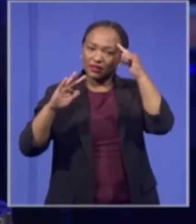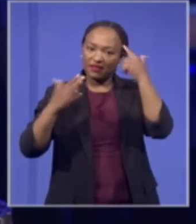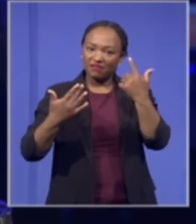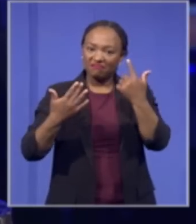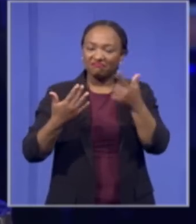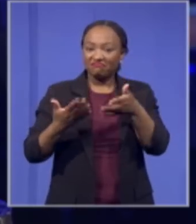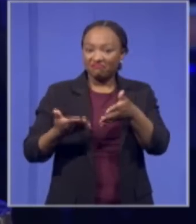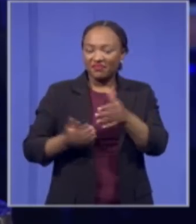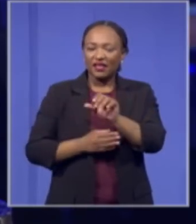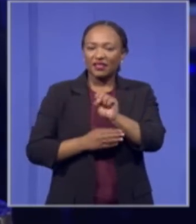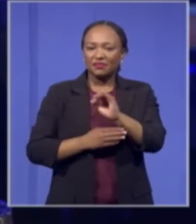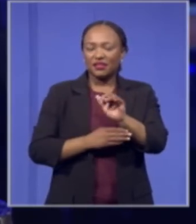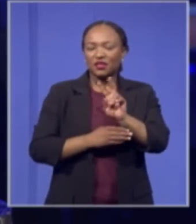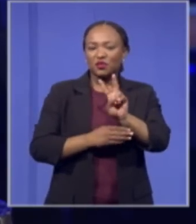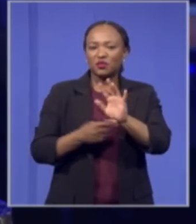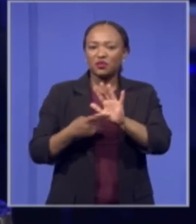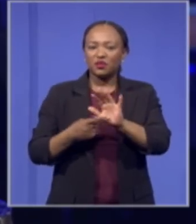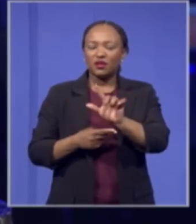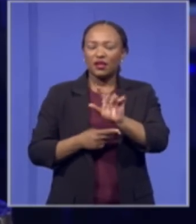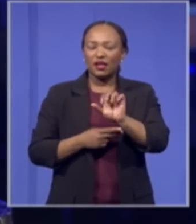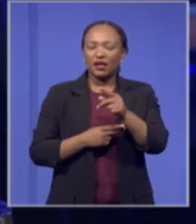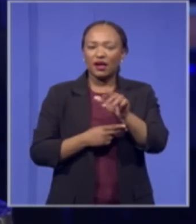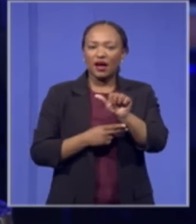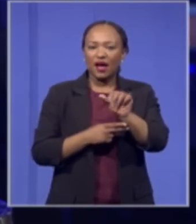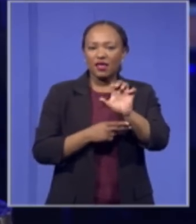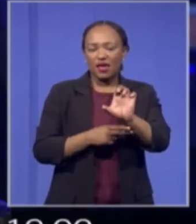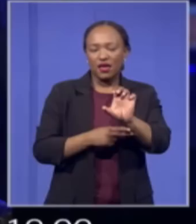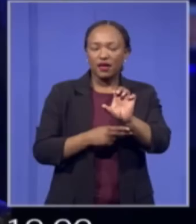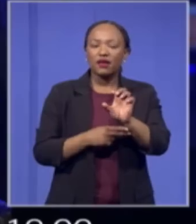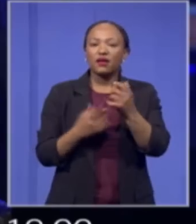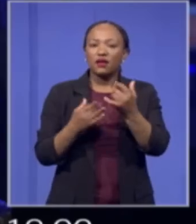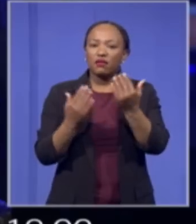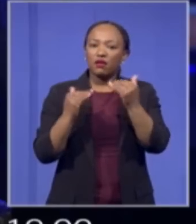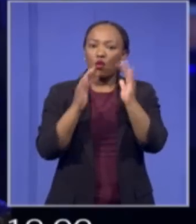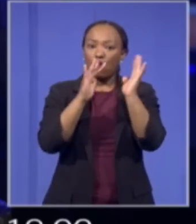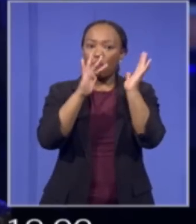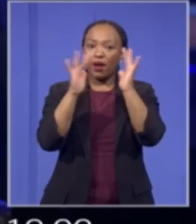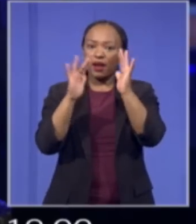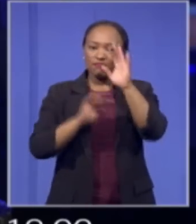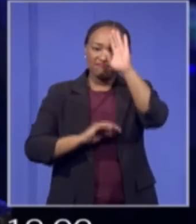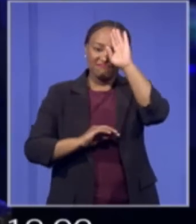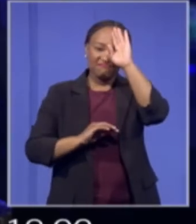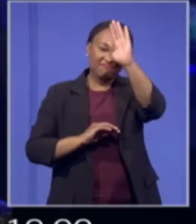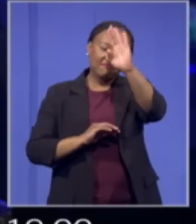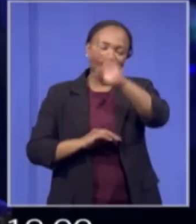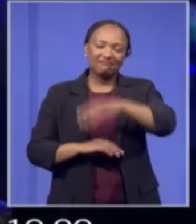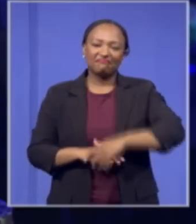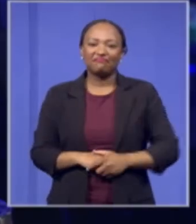mona ho SABC 2 le SABC le hae ho latela bolipi khotso.